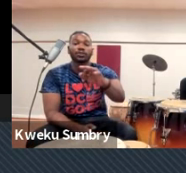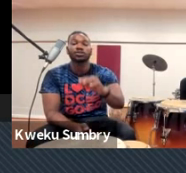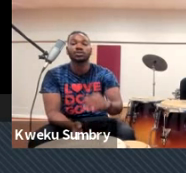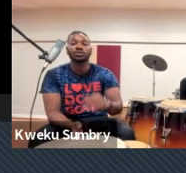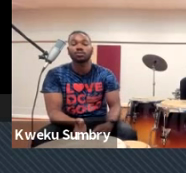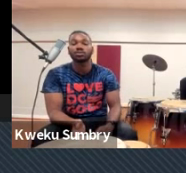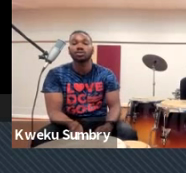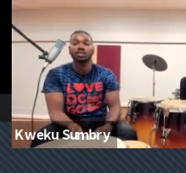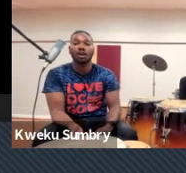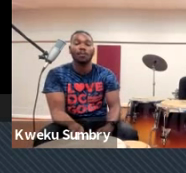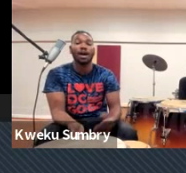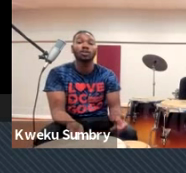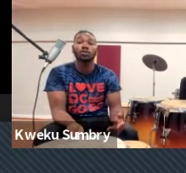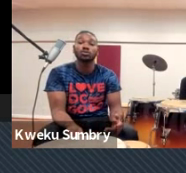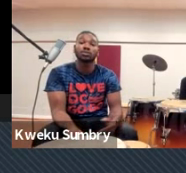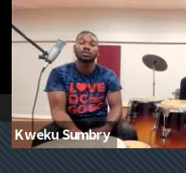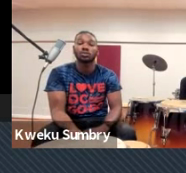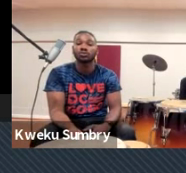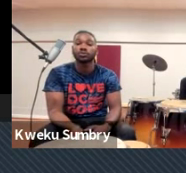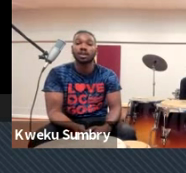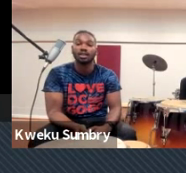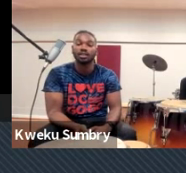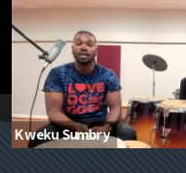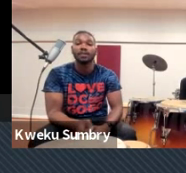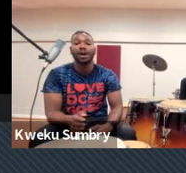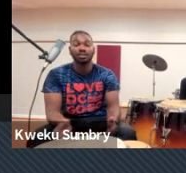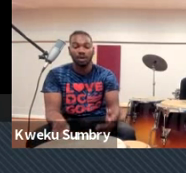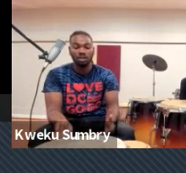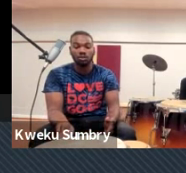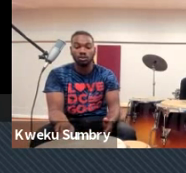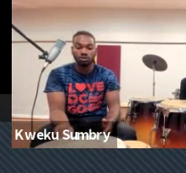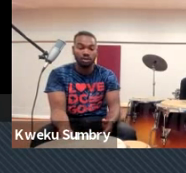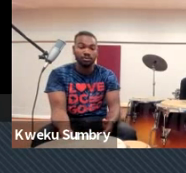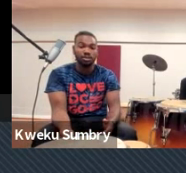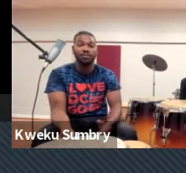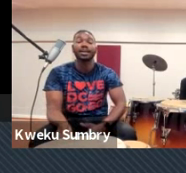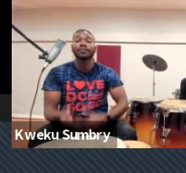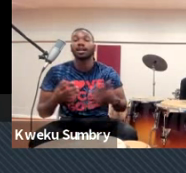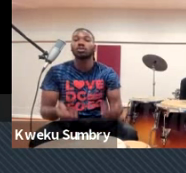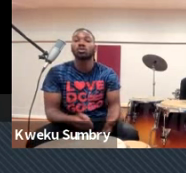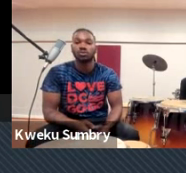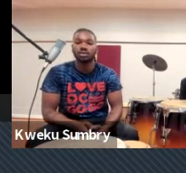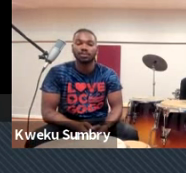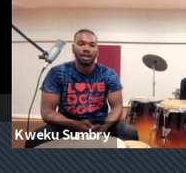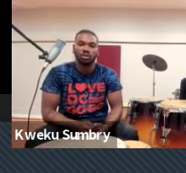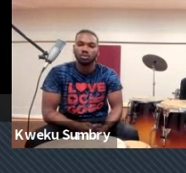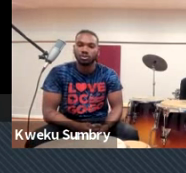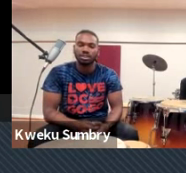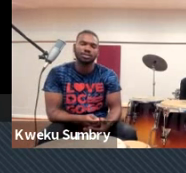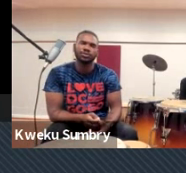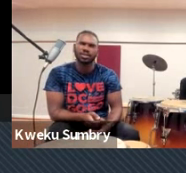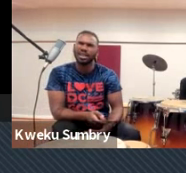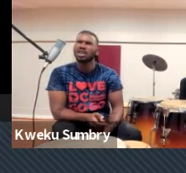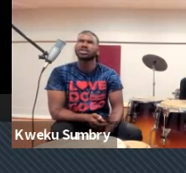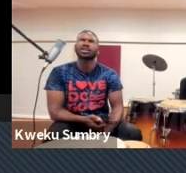the first three instruments you see are panlogo drums, and those are from Ghana. And panlogo drums play panlogo music. Panlogo music